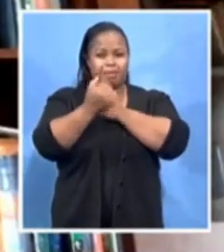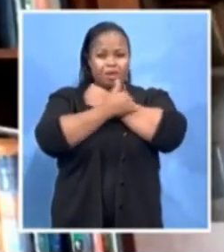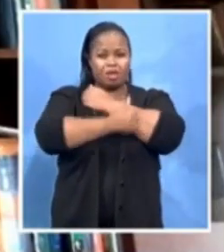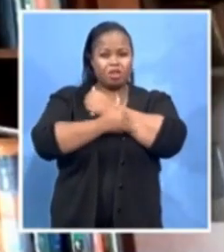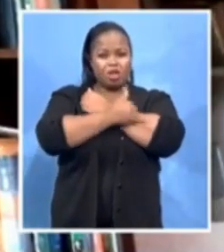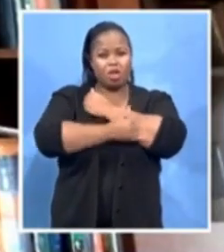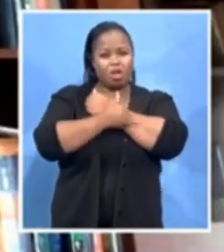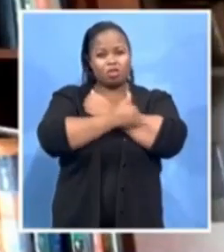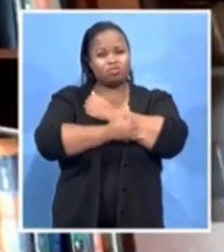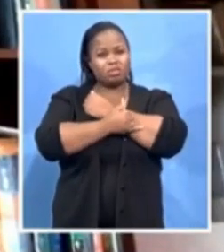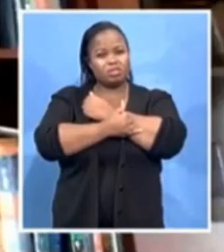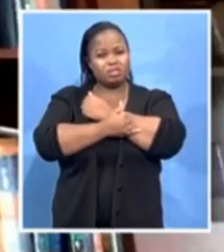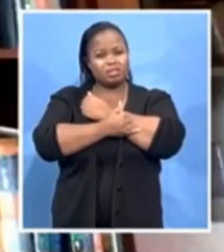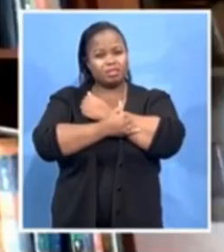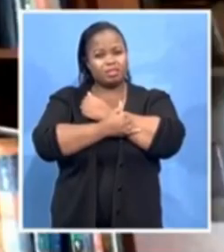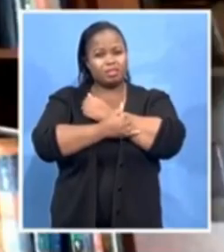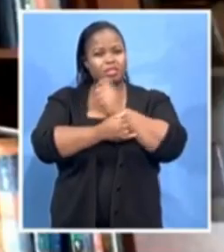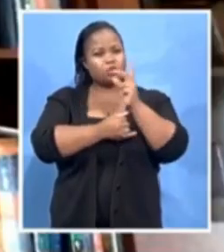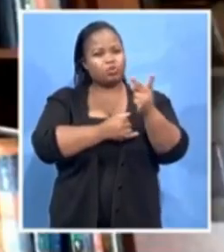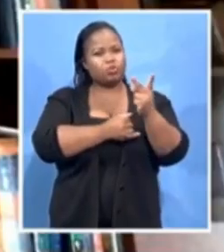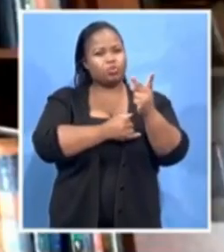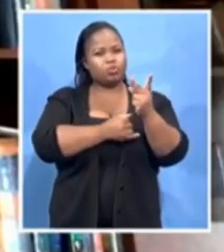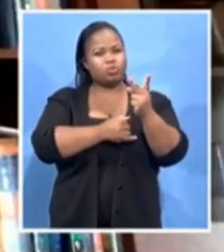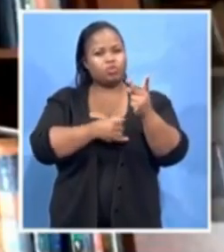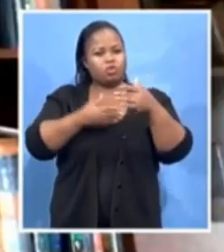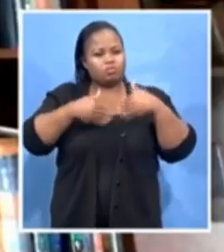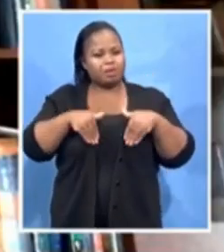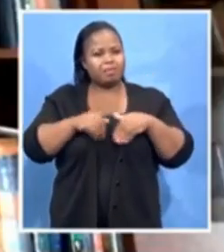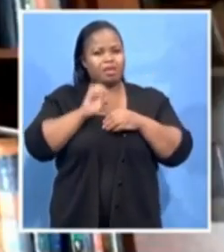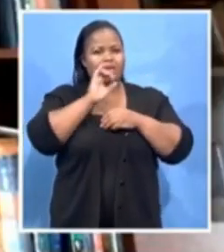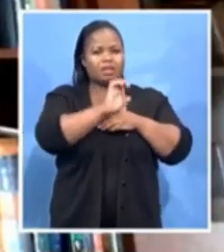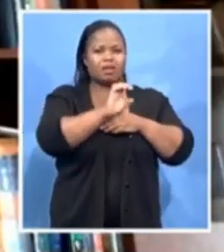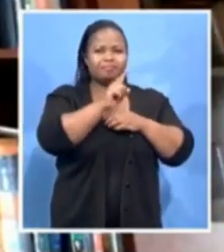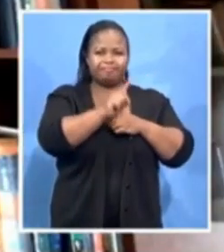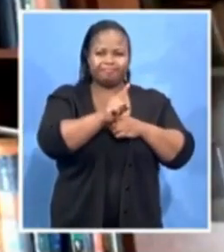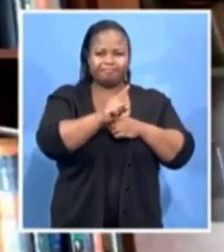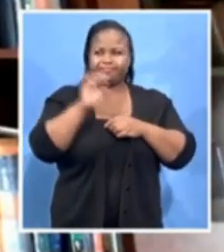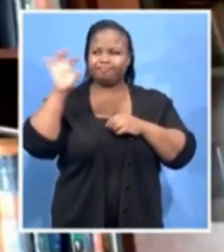What then begins to happen after 1965?